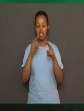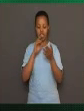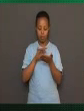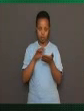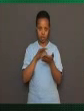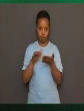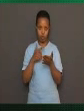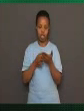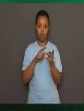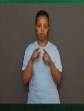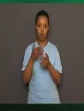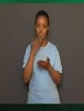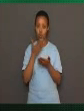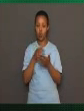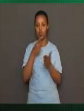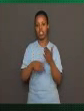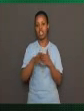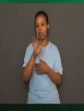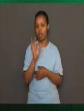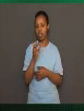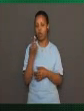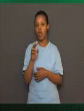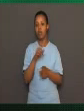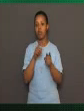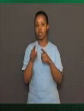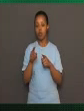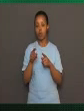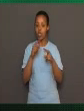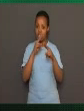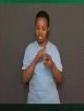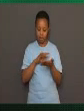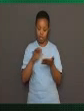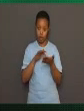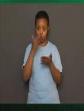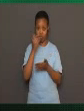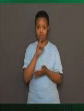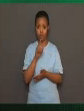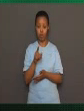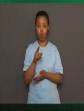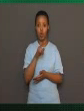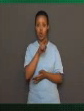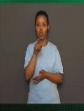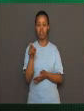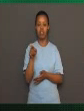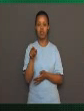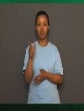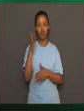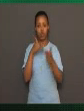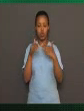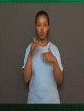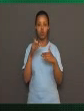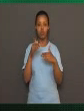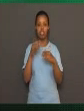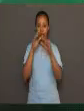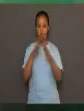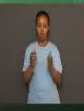to get good grades, or perhaps you study because you do not want to get in trouble with your